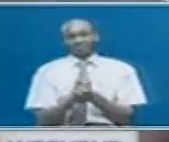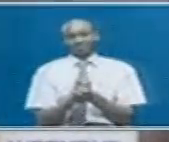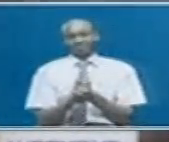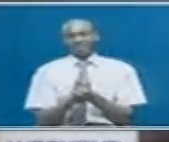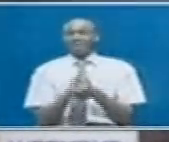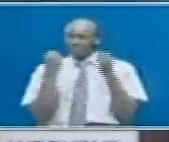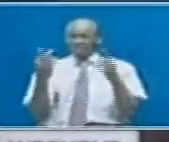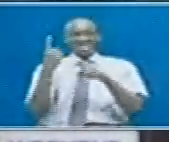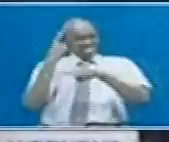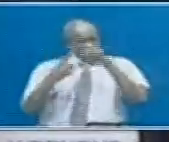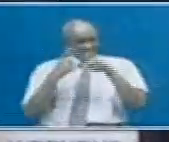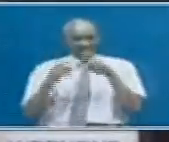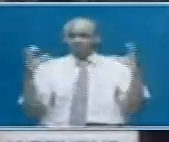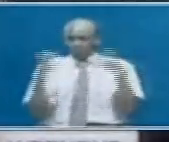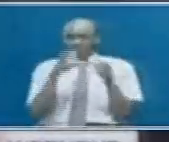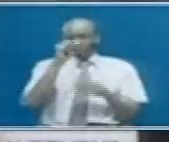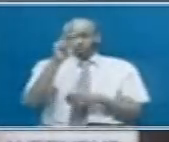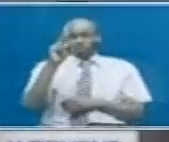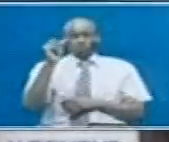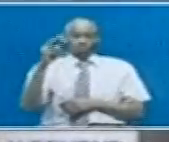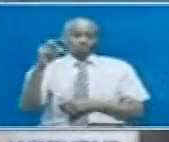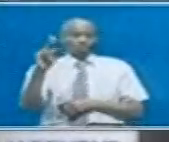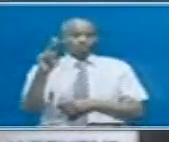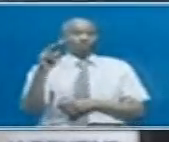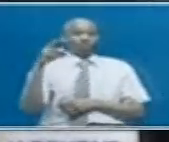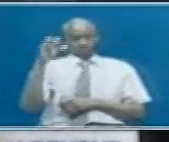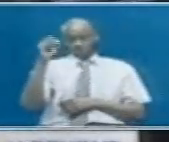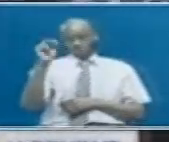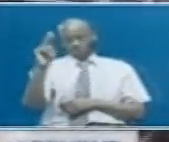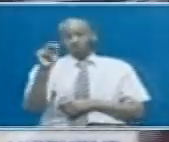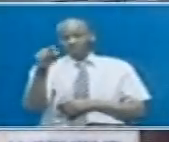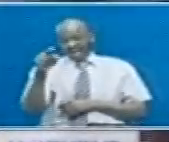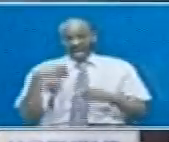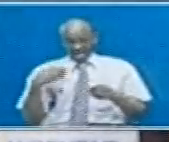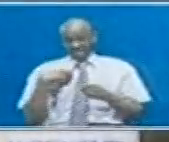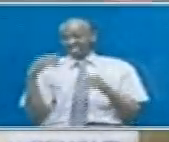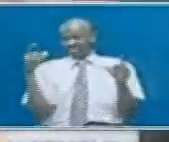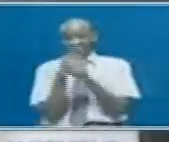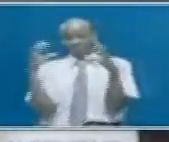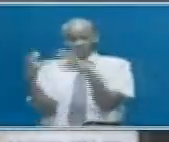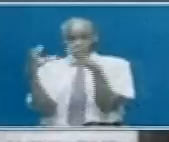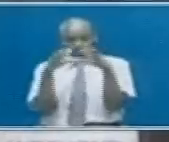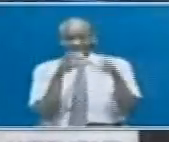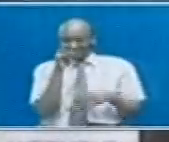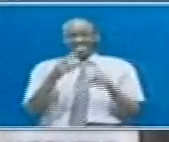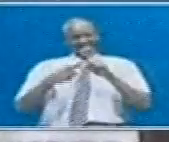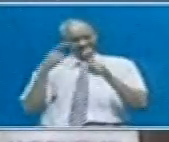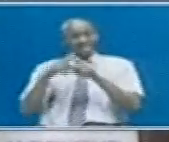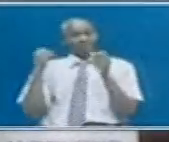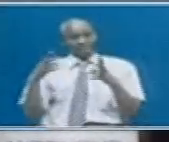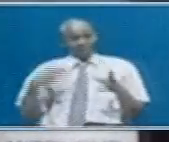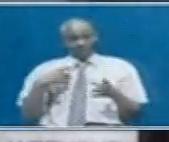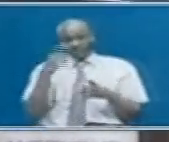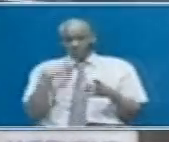For years, groups such as Sungusungu and Chinkororo have been linked to the vicious killings witnessed in this area in the name